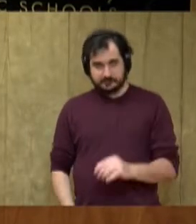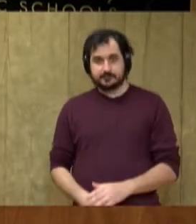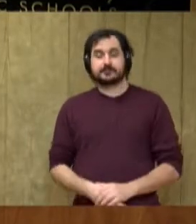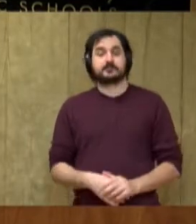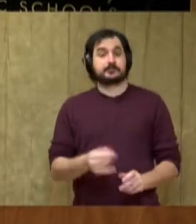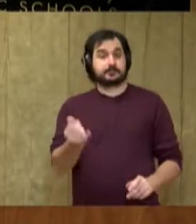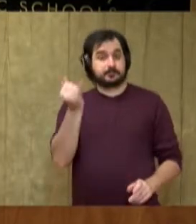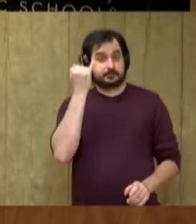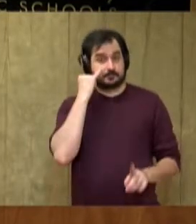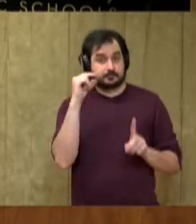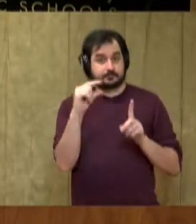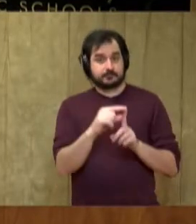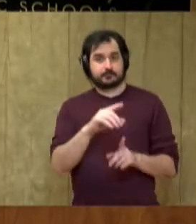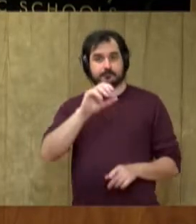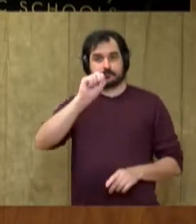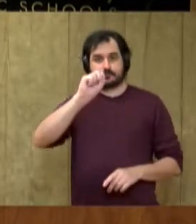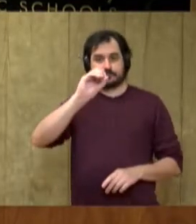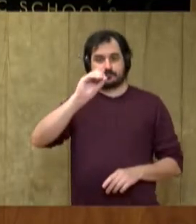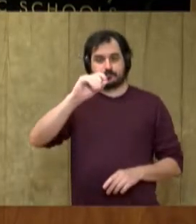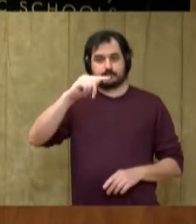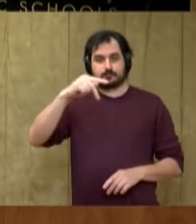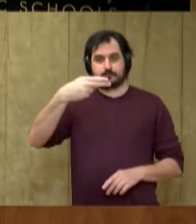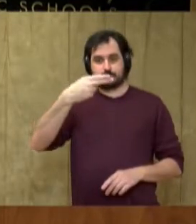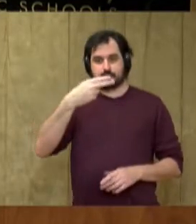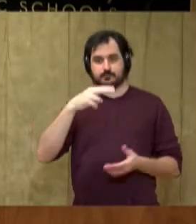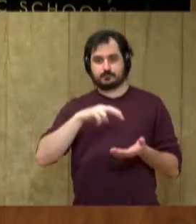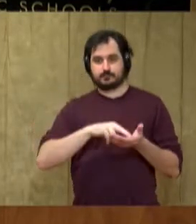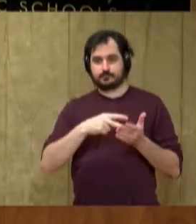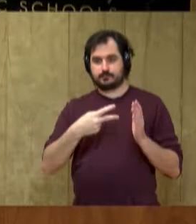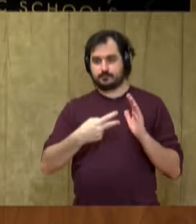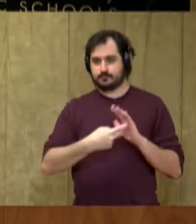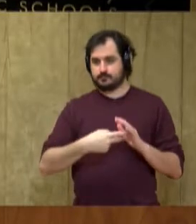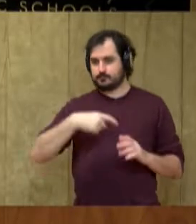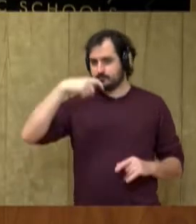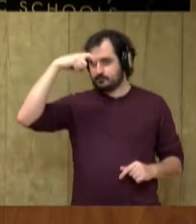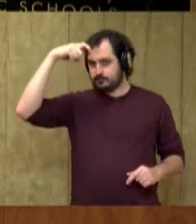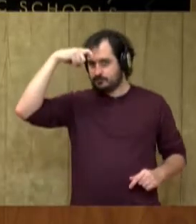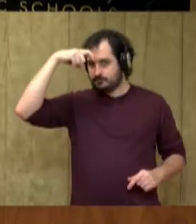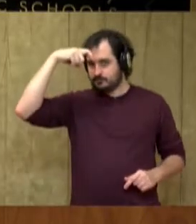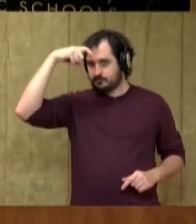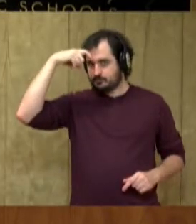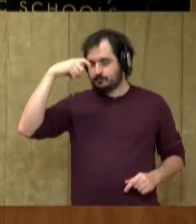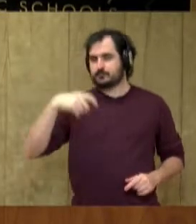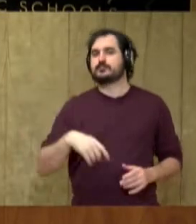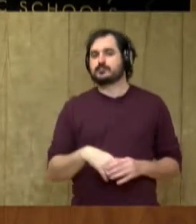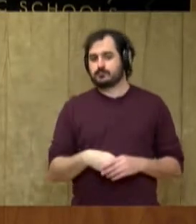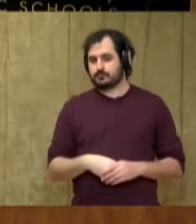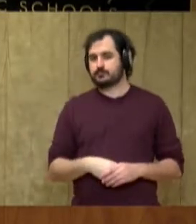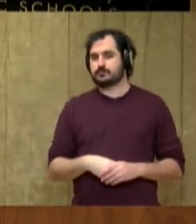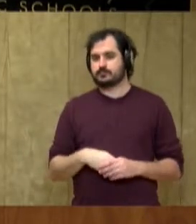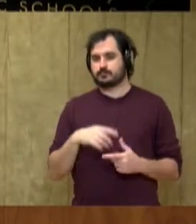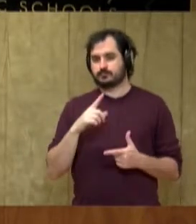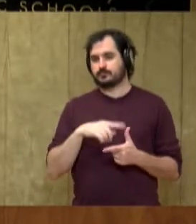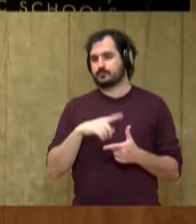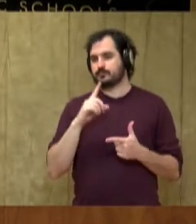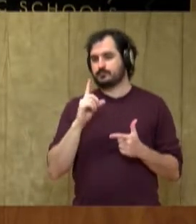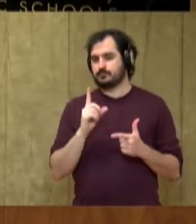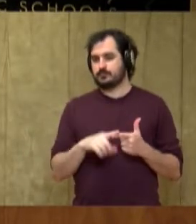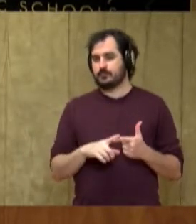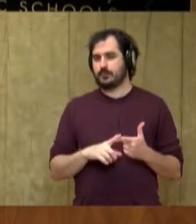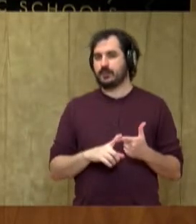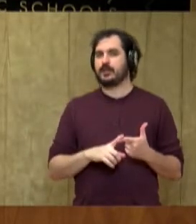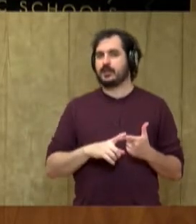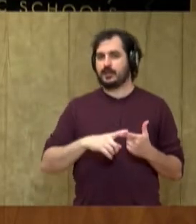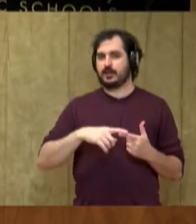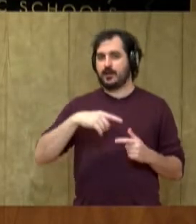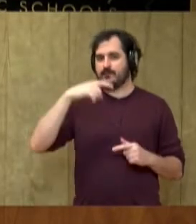So, if the root soph means wise, then philosopher must mean, okay,